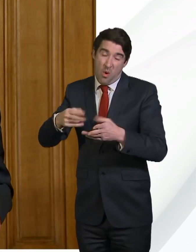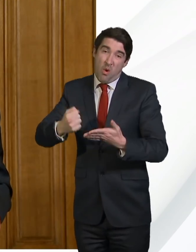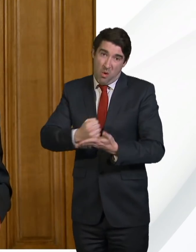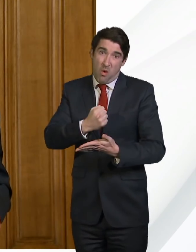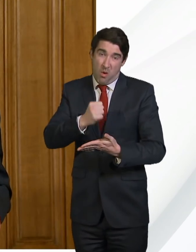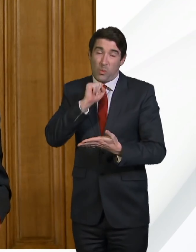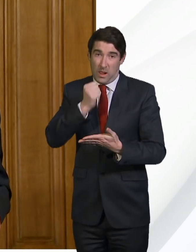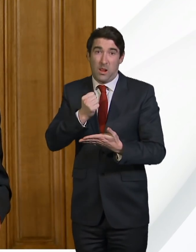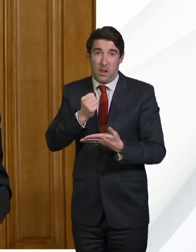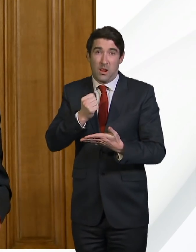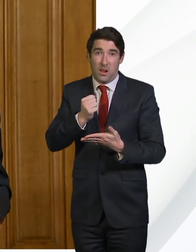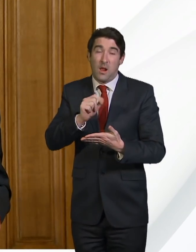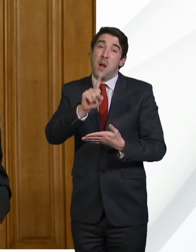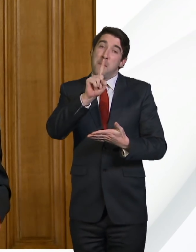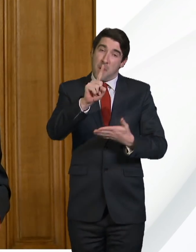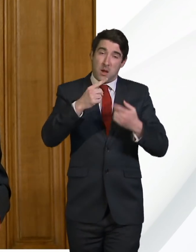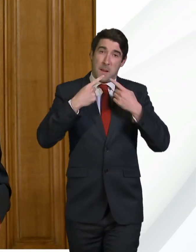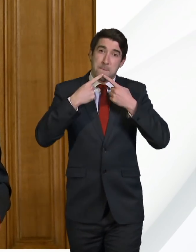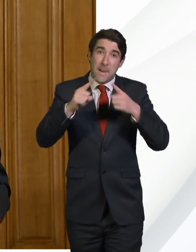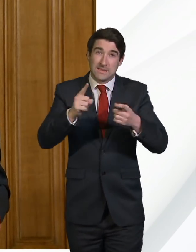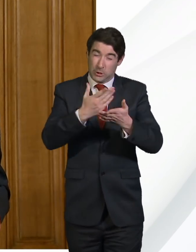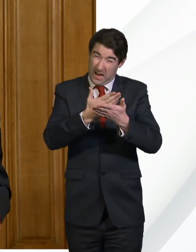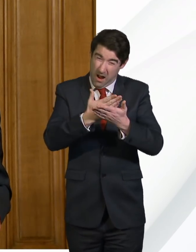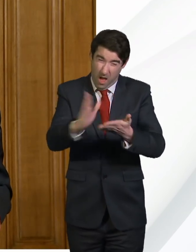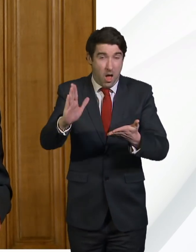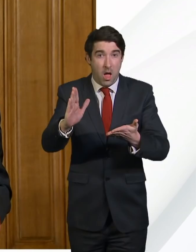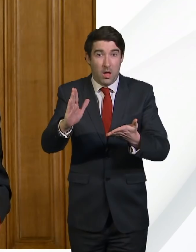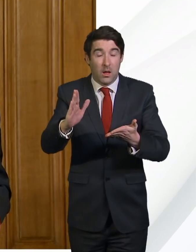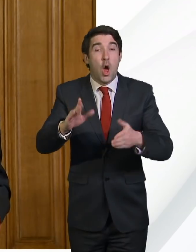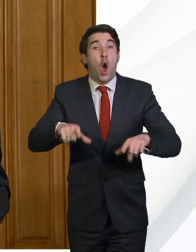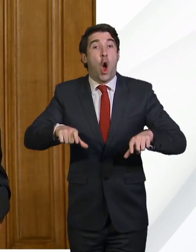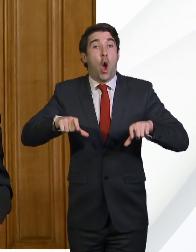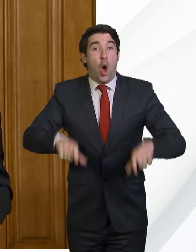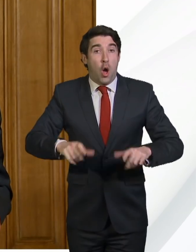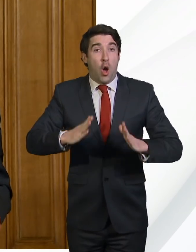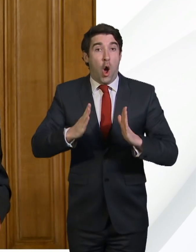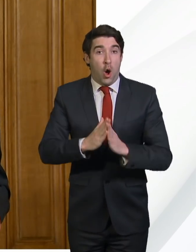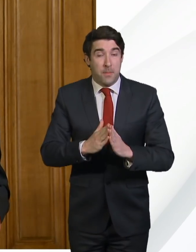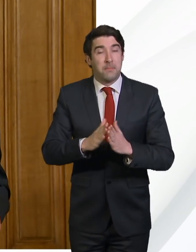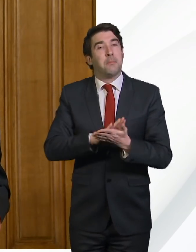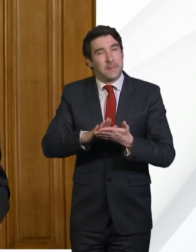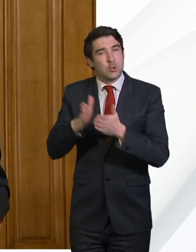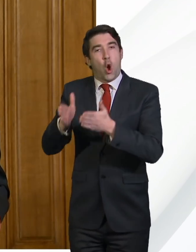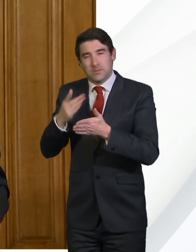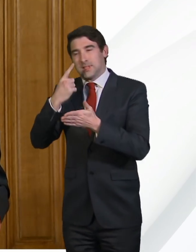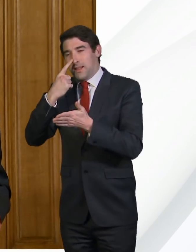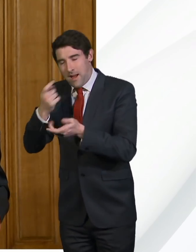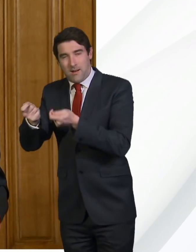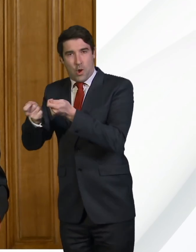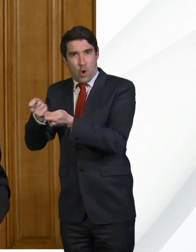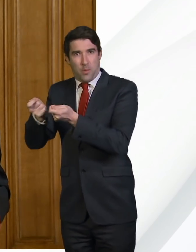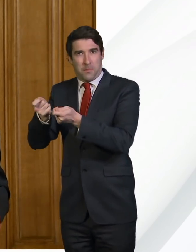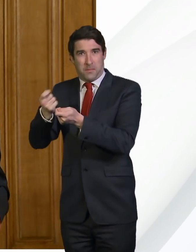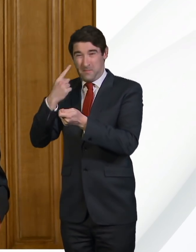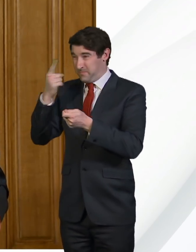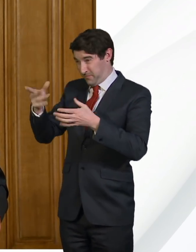is breaking transmission. It's stopping the hospital admissions, beginning to see that flattening off, still